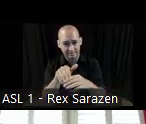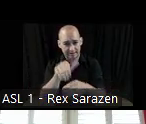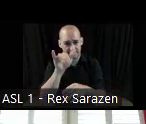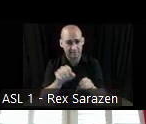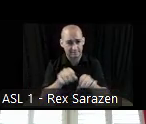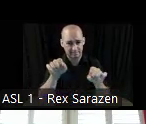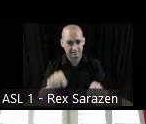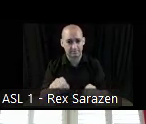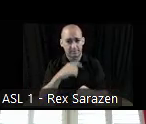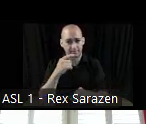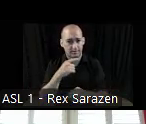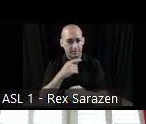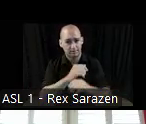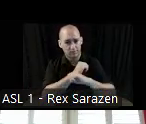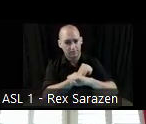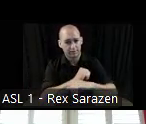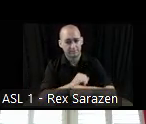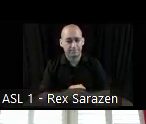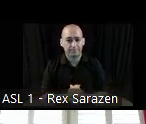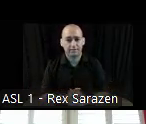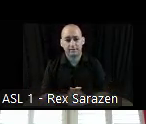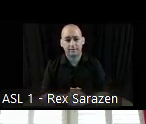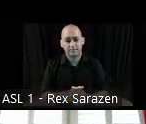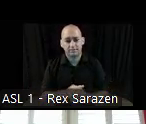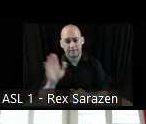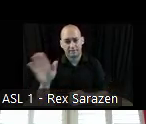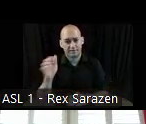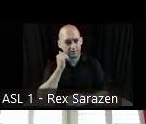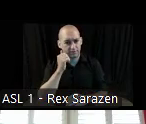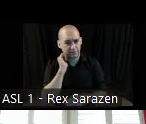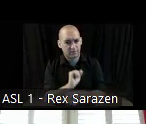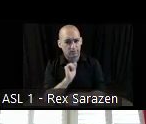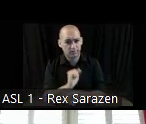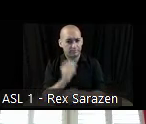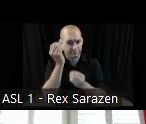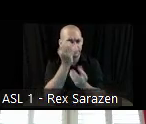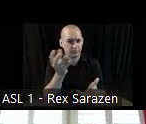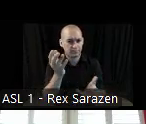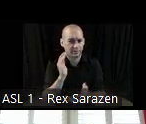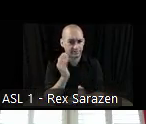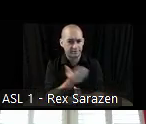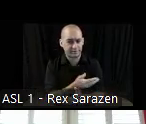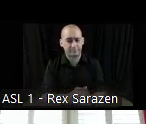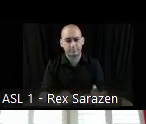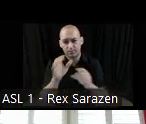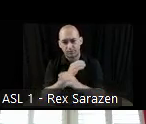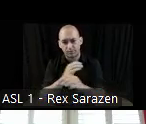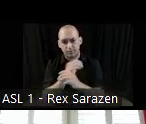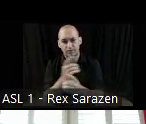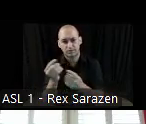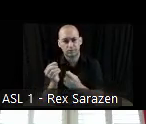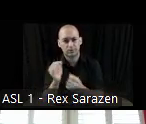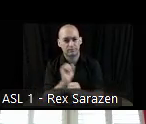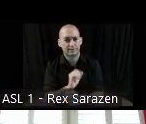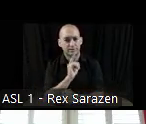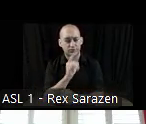that our perspective can be enriched by their day-to-day work. And what we're looking to do is to really make sure that the